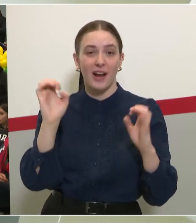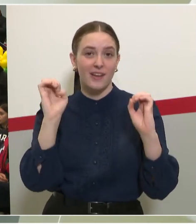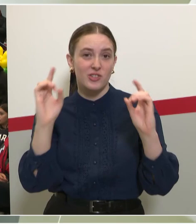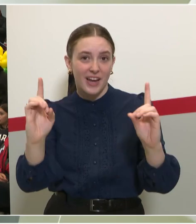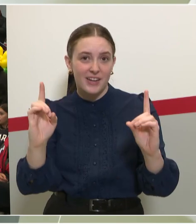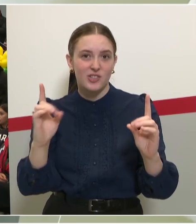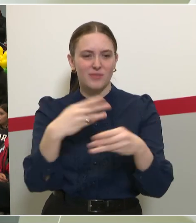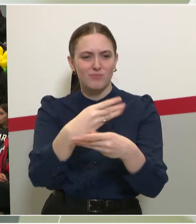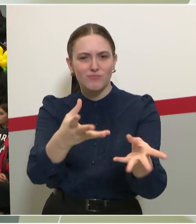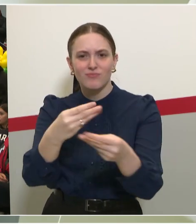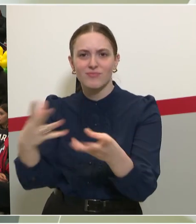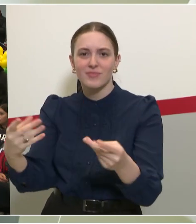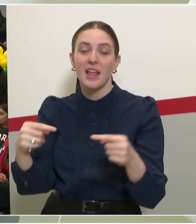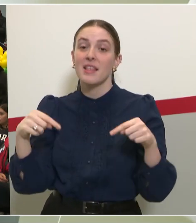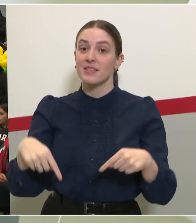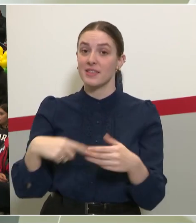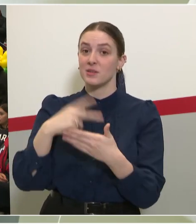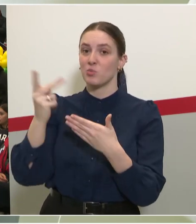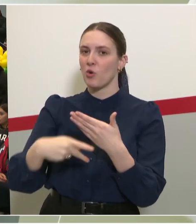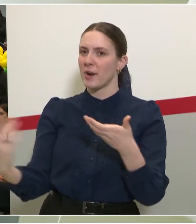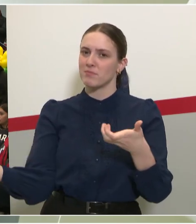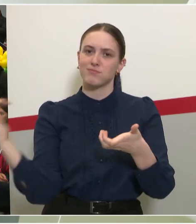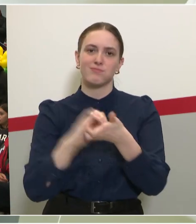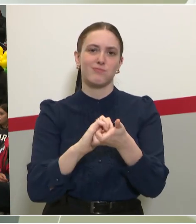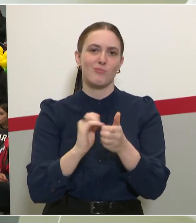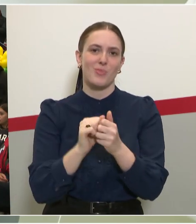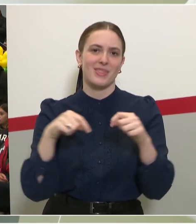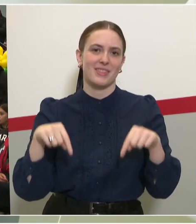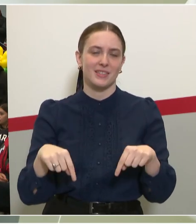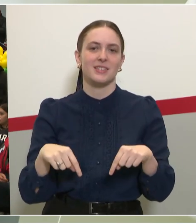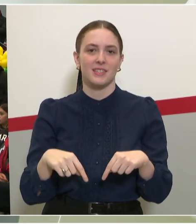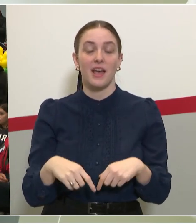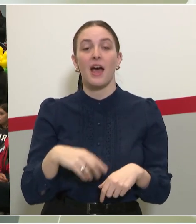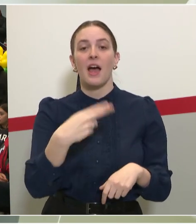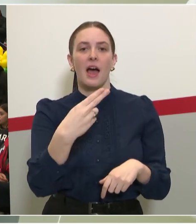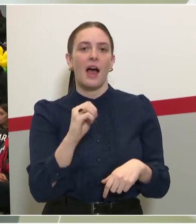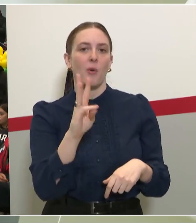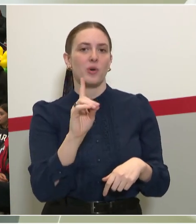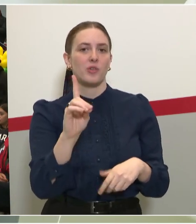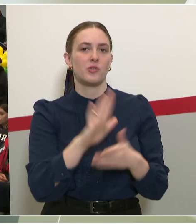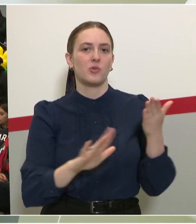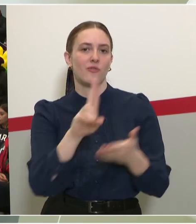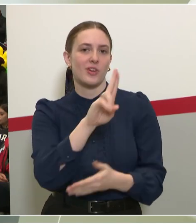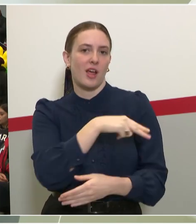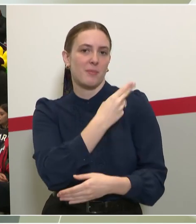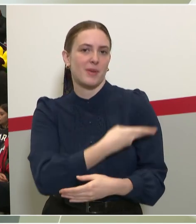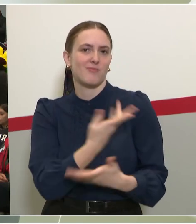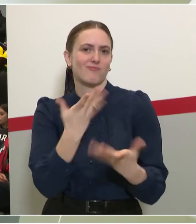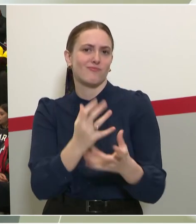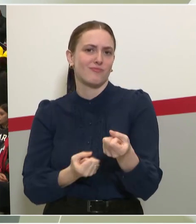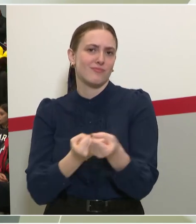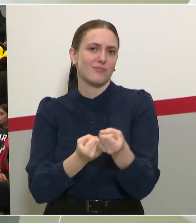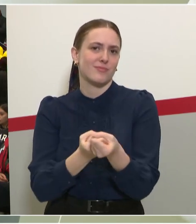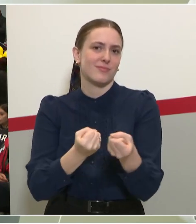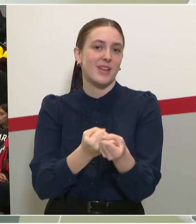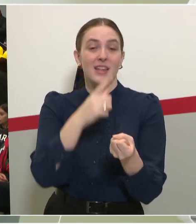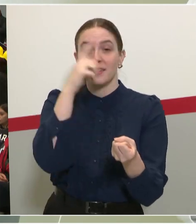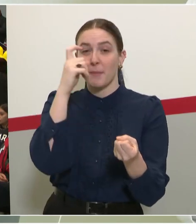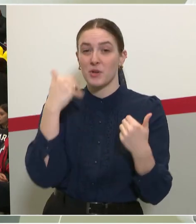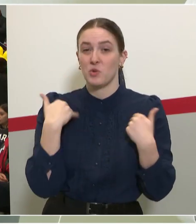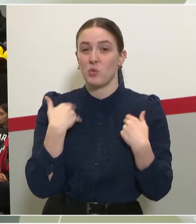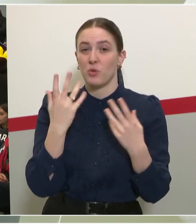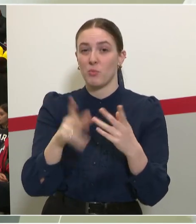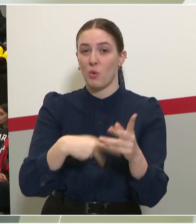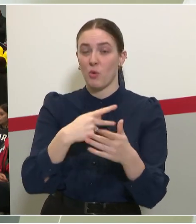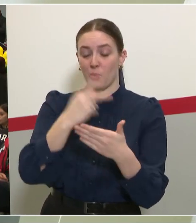Program project is aligned with this mission, and Howard University Hospital has supported the Summer Youth Program for over 30